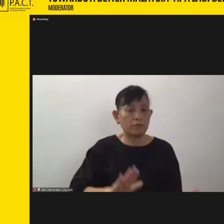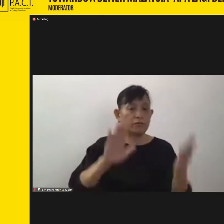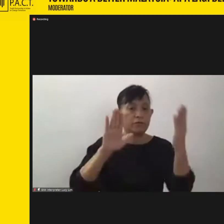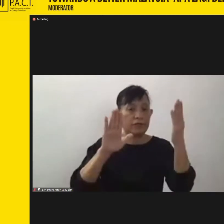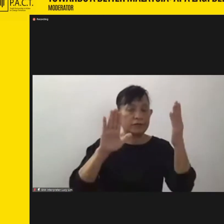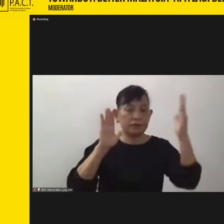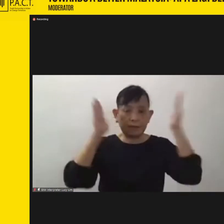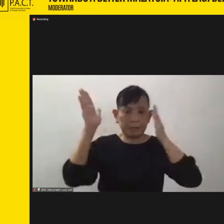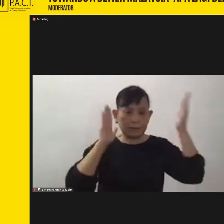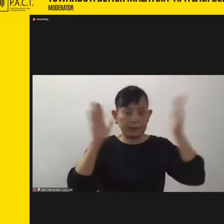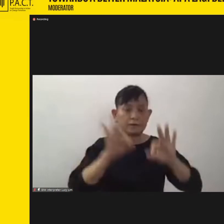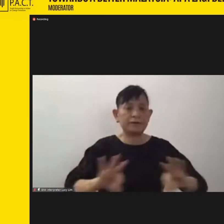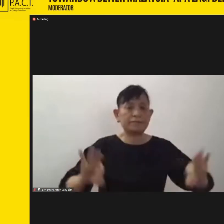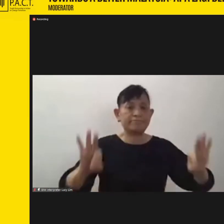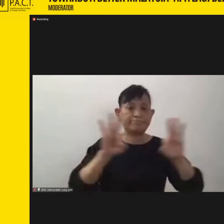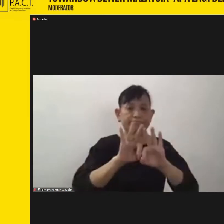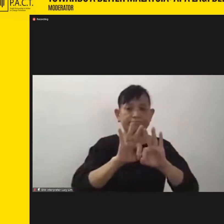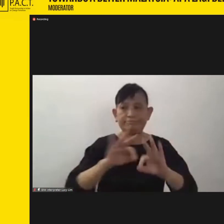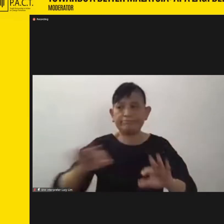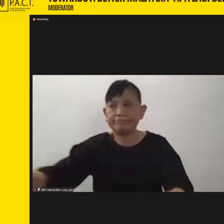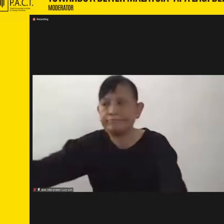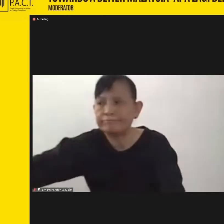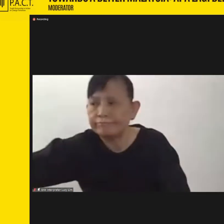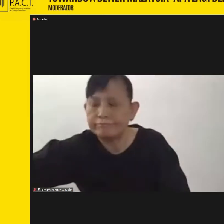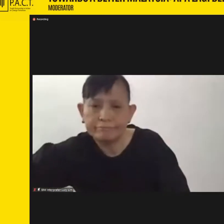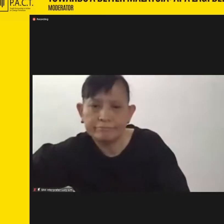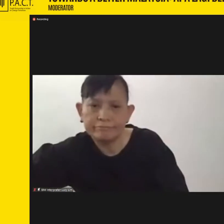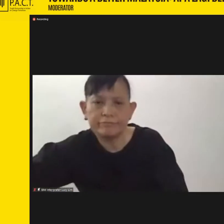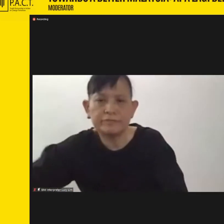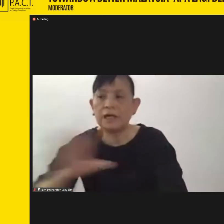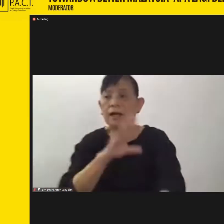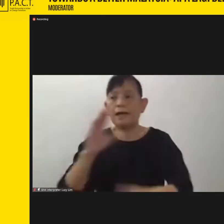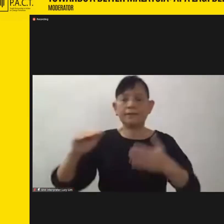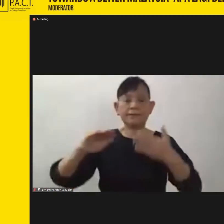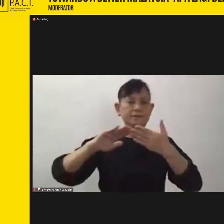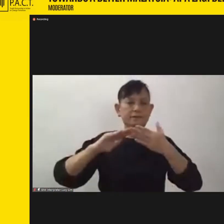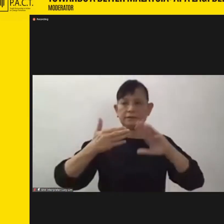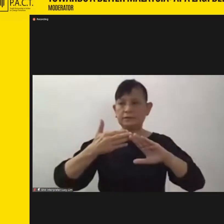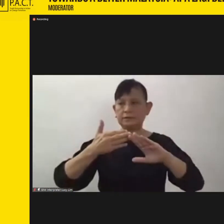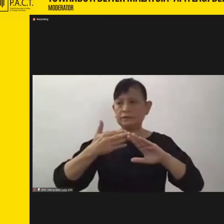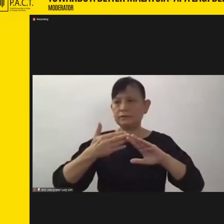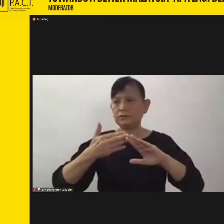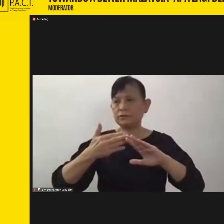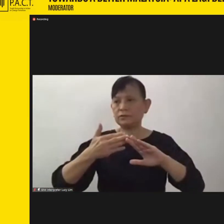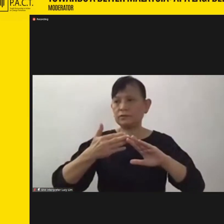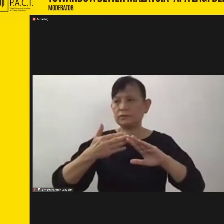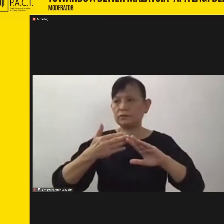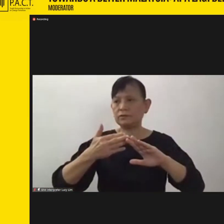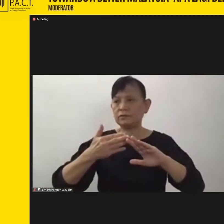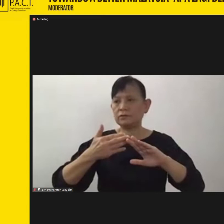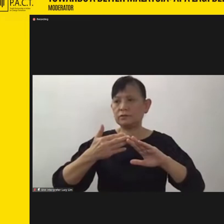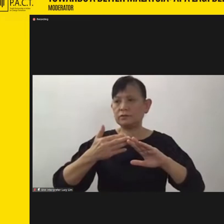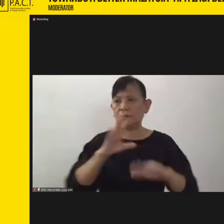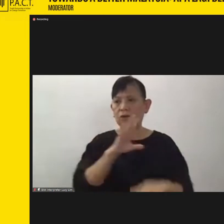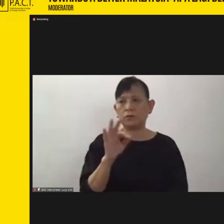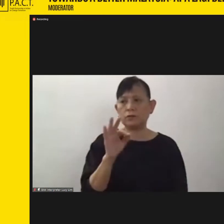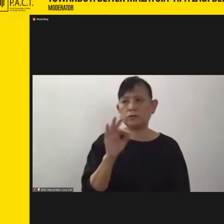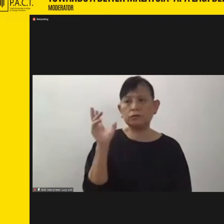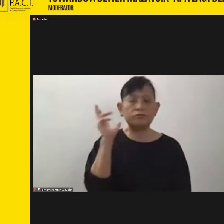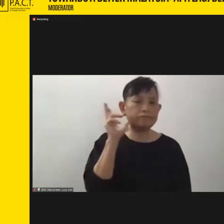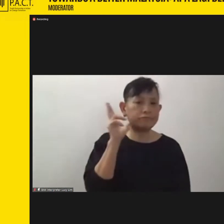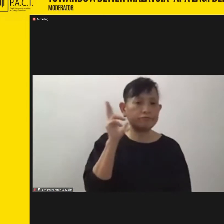extremely important and that community usually gloss over. So I'm really, really interested to hear from